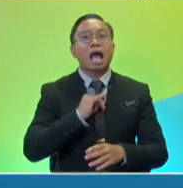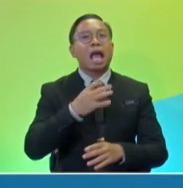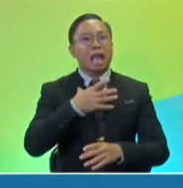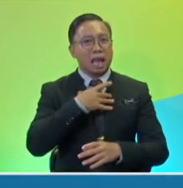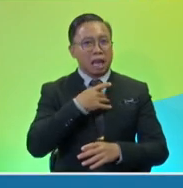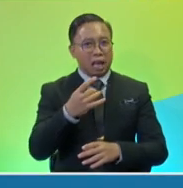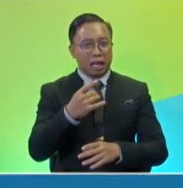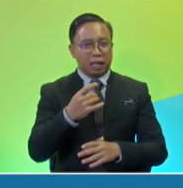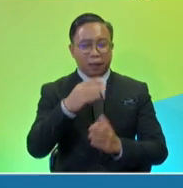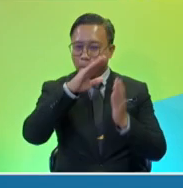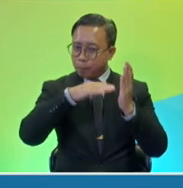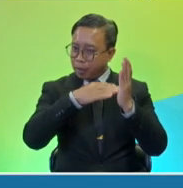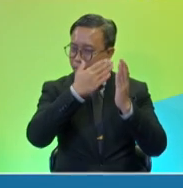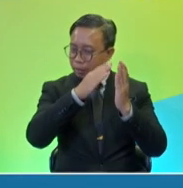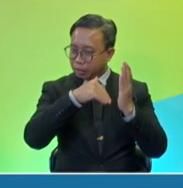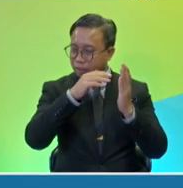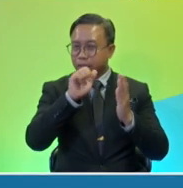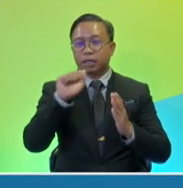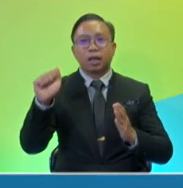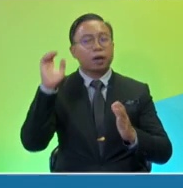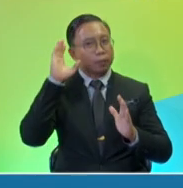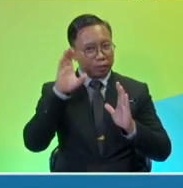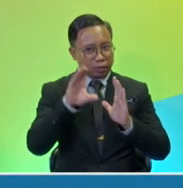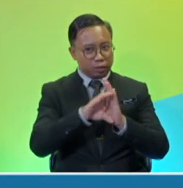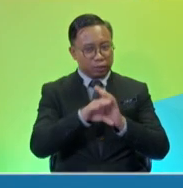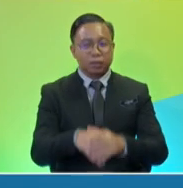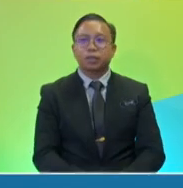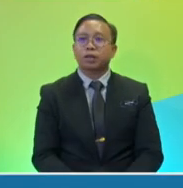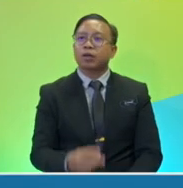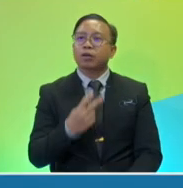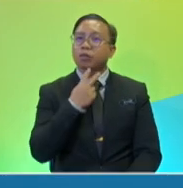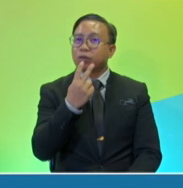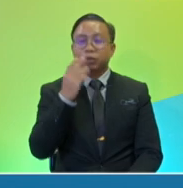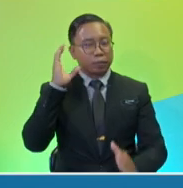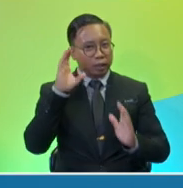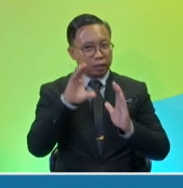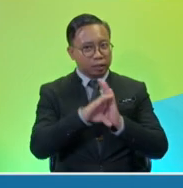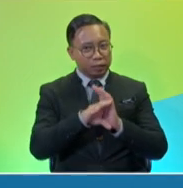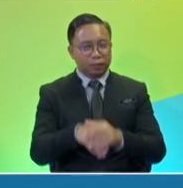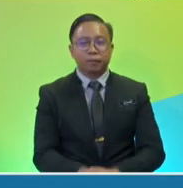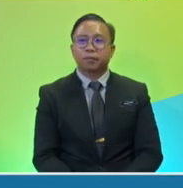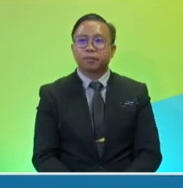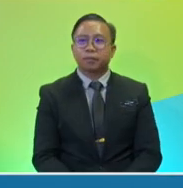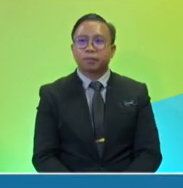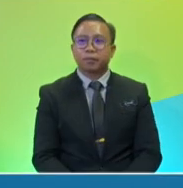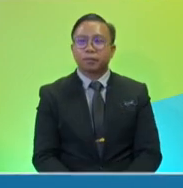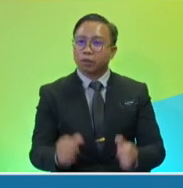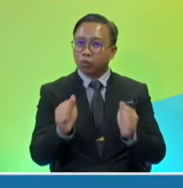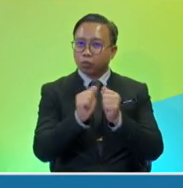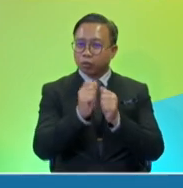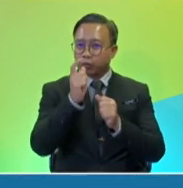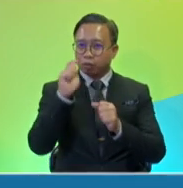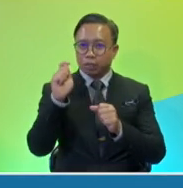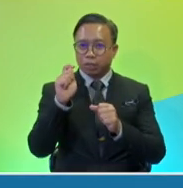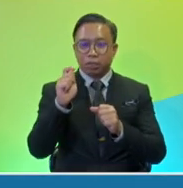like painting a picture. Okay, you could see a picture there. A boy is painting. And another picture